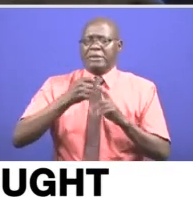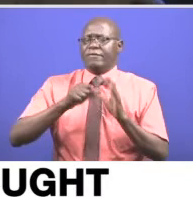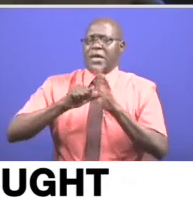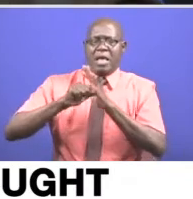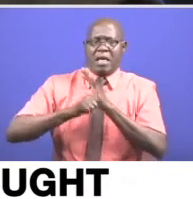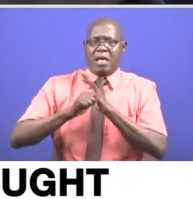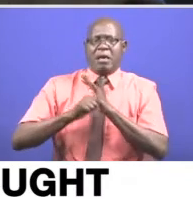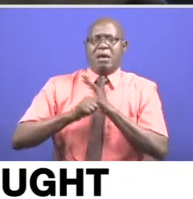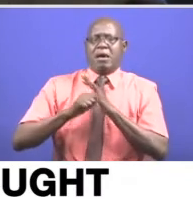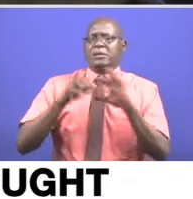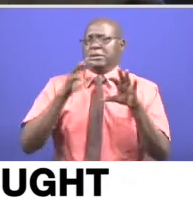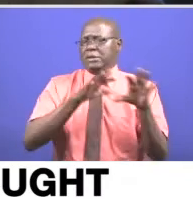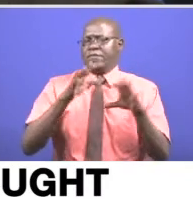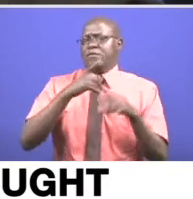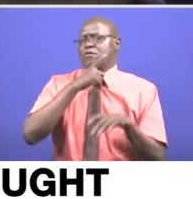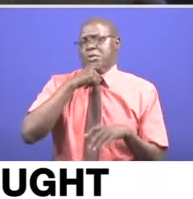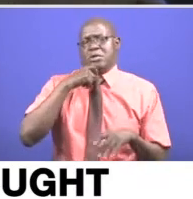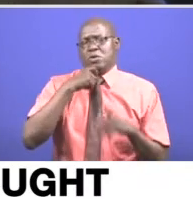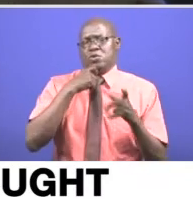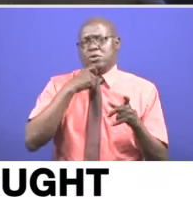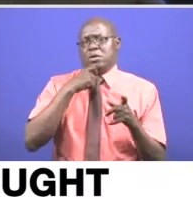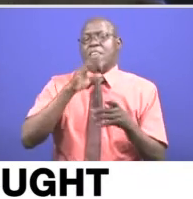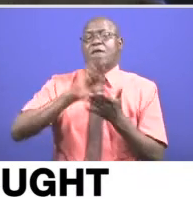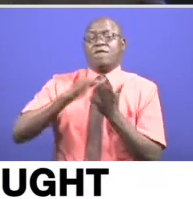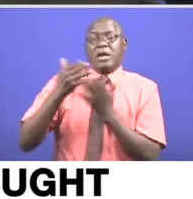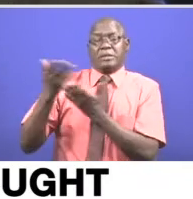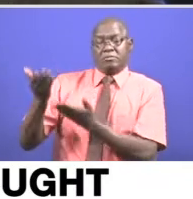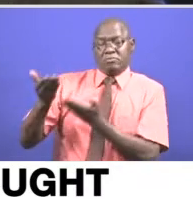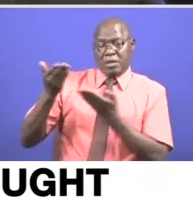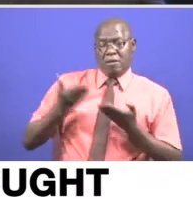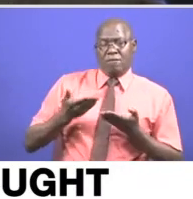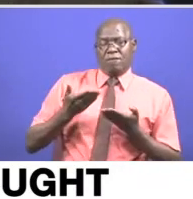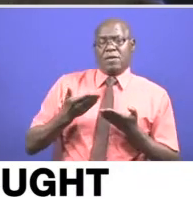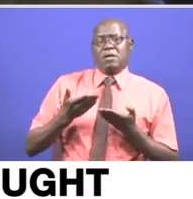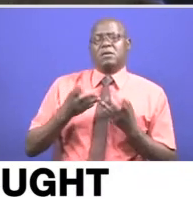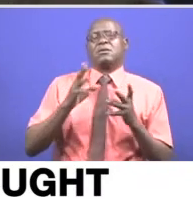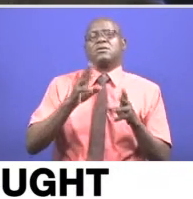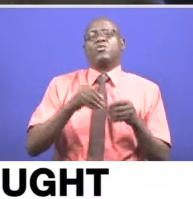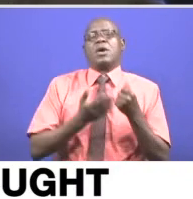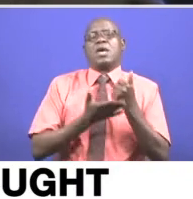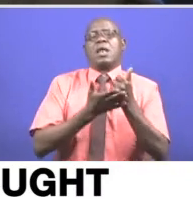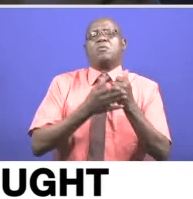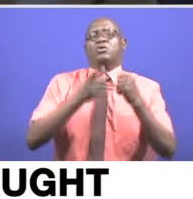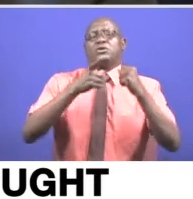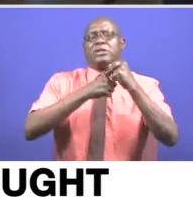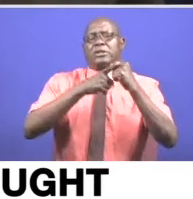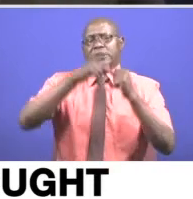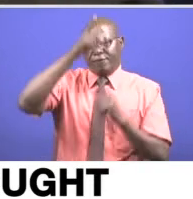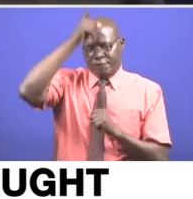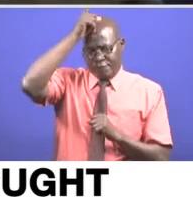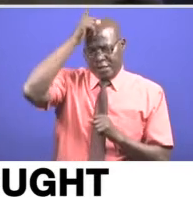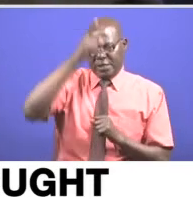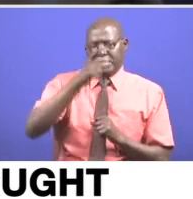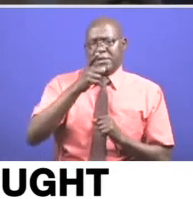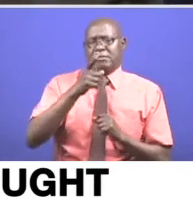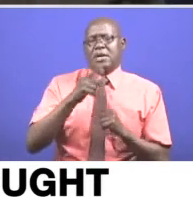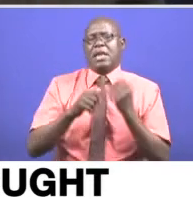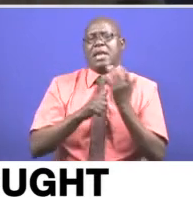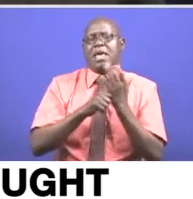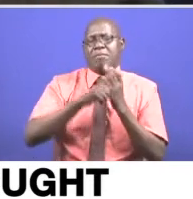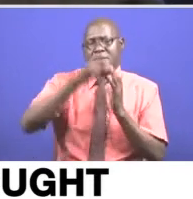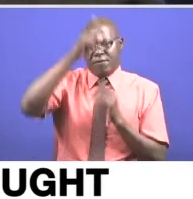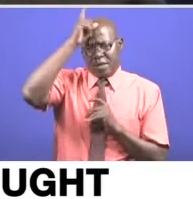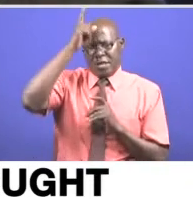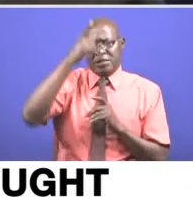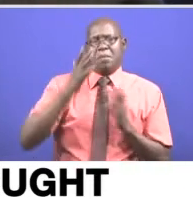the funds that they have given to us will give attention to 6 villages, and I will name the villages so that the persons who are